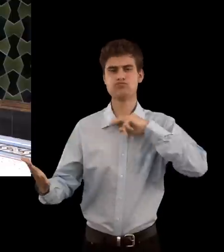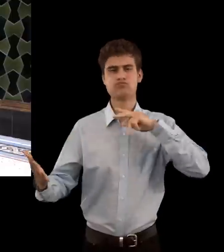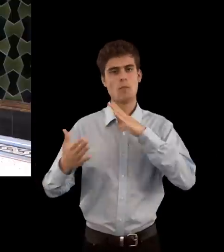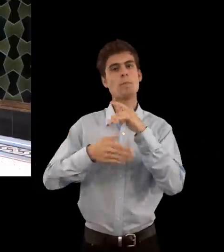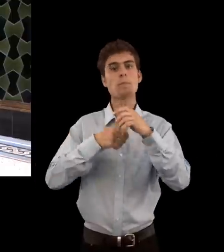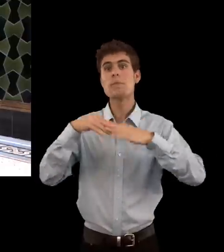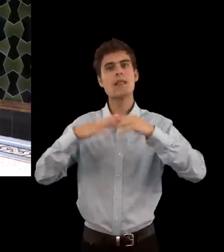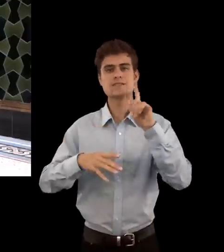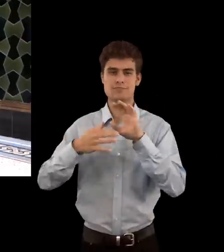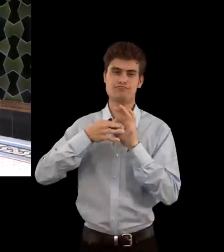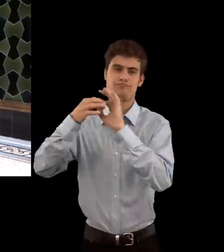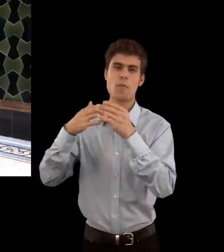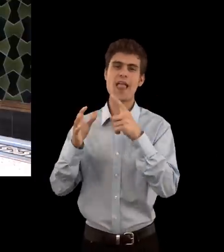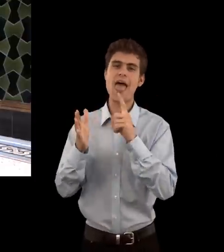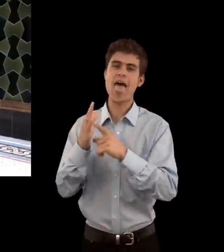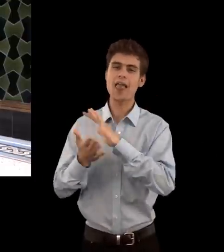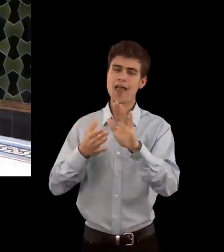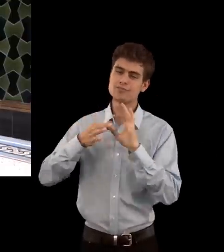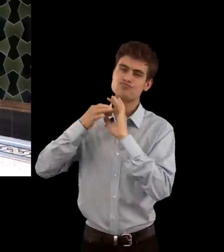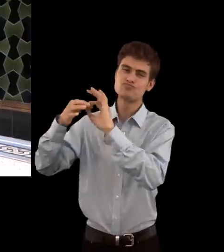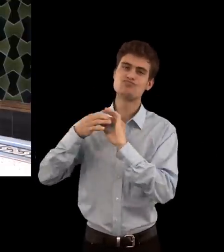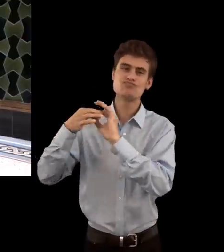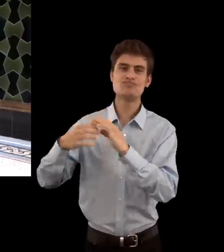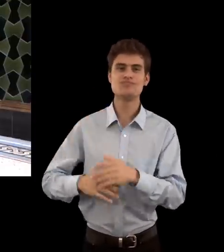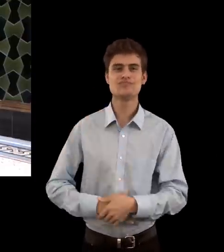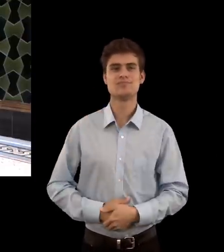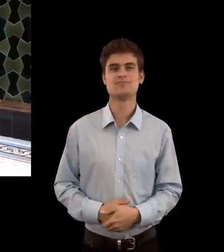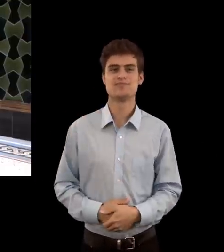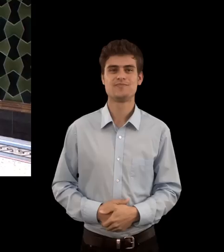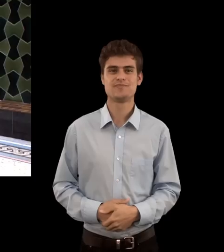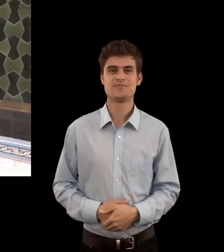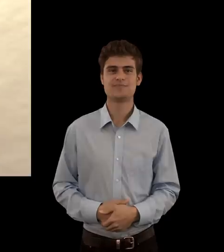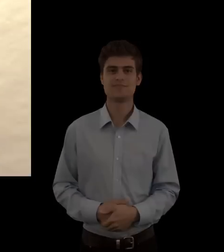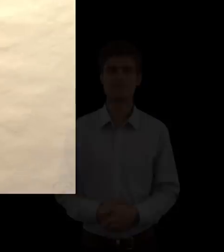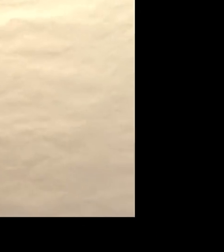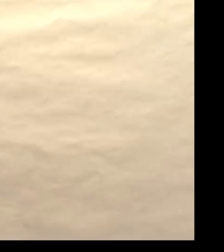Quran to build upon our connection with Allah.